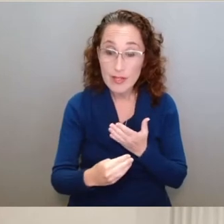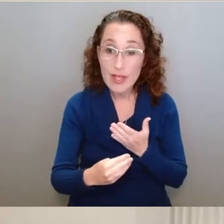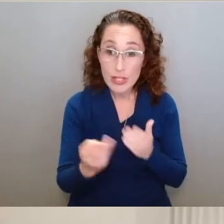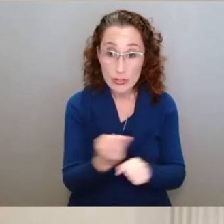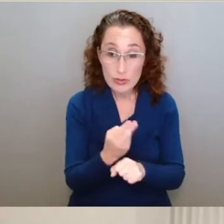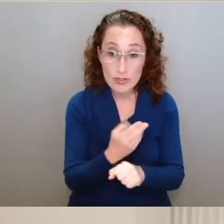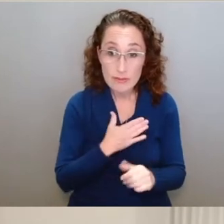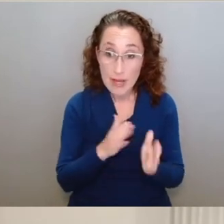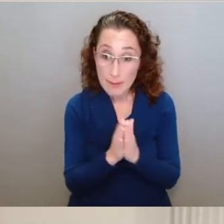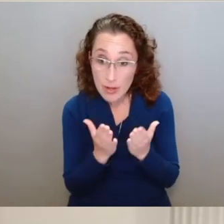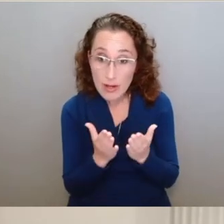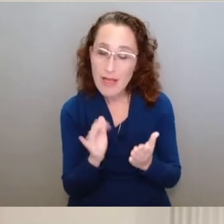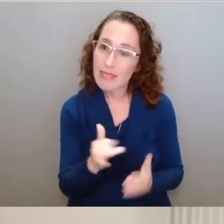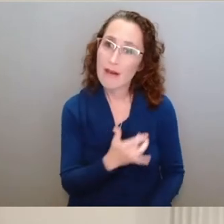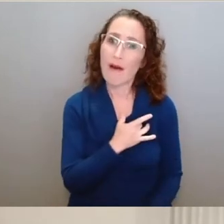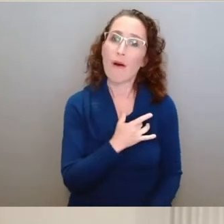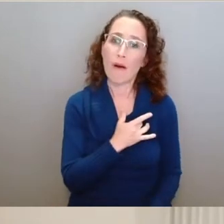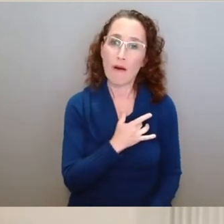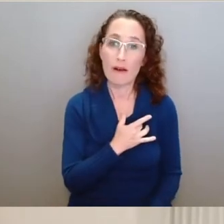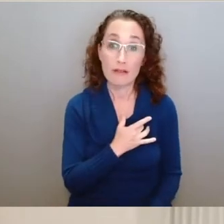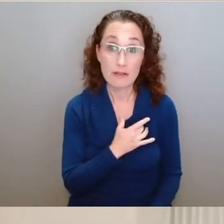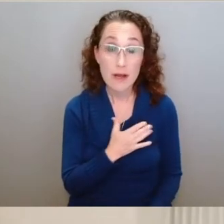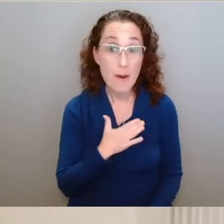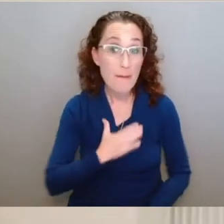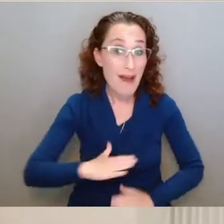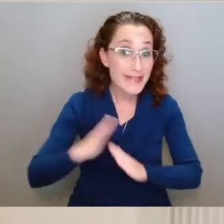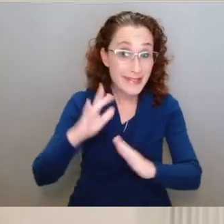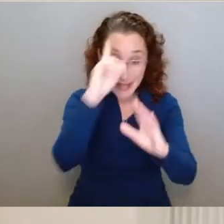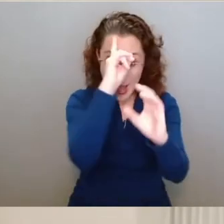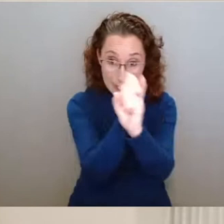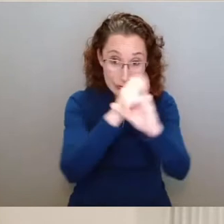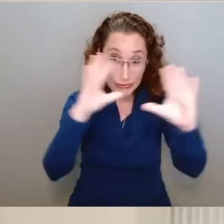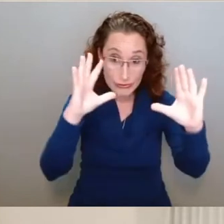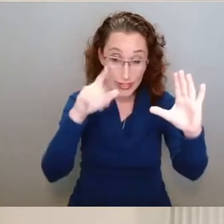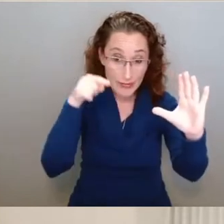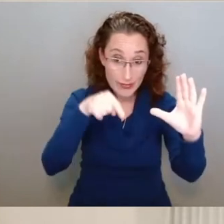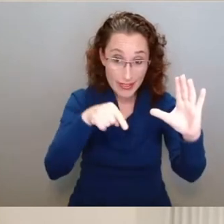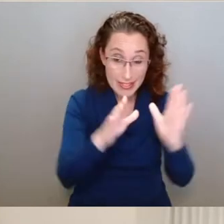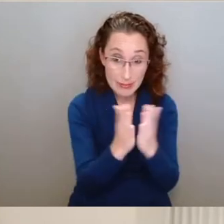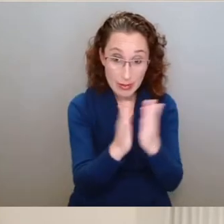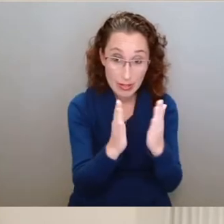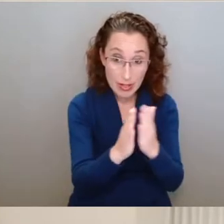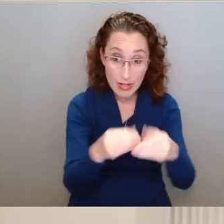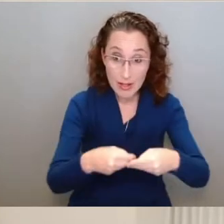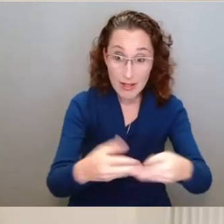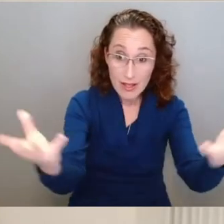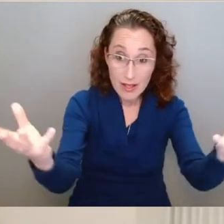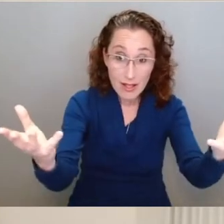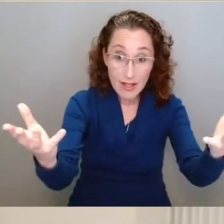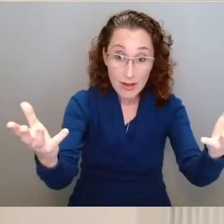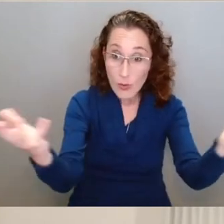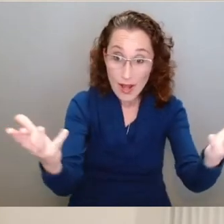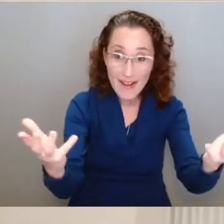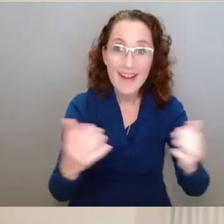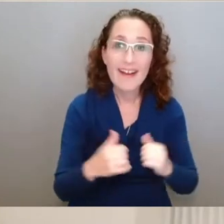have meant to me. In some ways, my real biggest dream for the book as I set it out into the world was that it would be